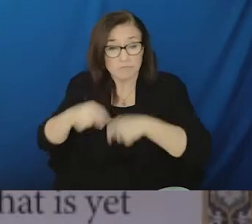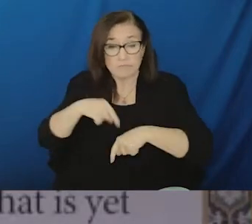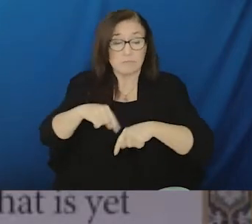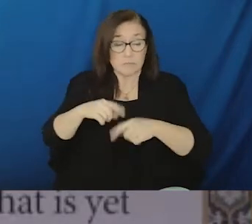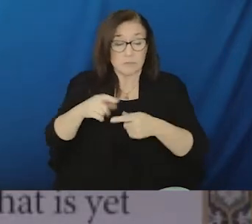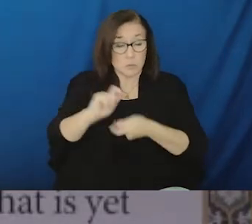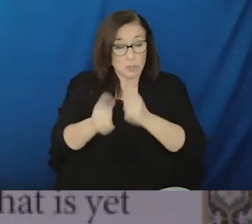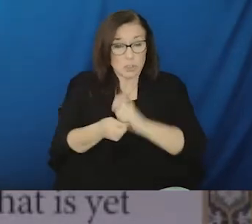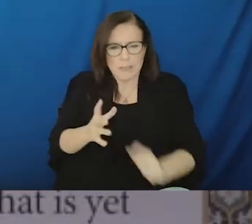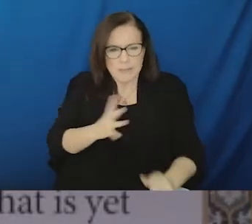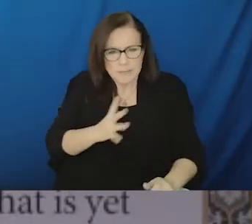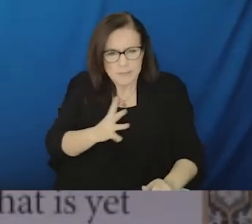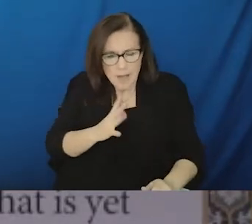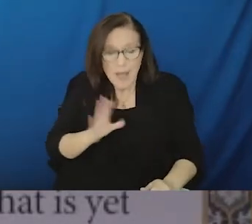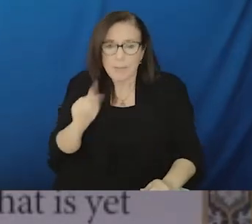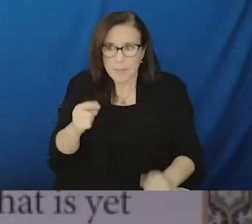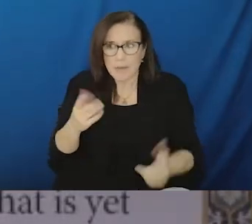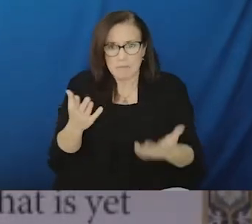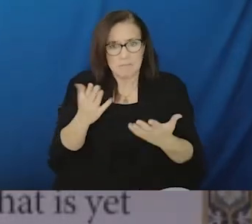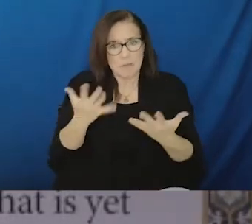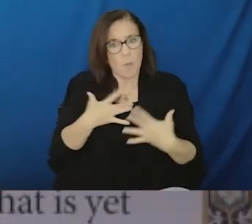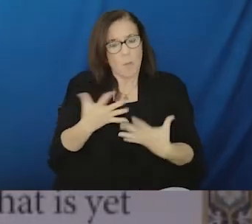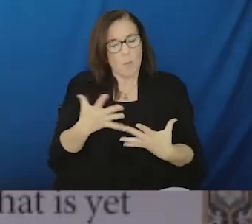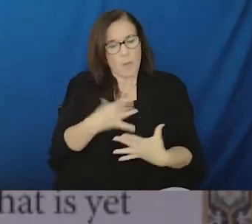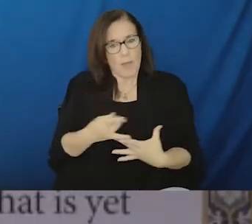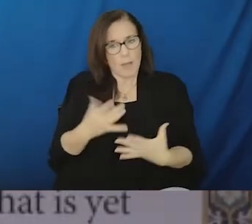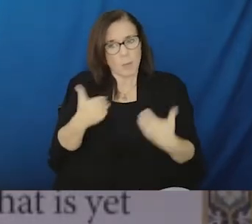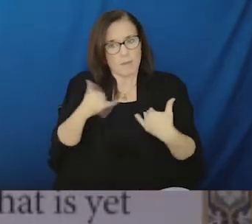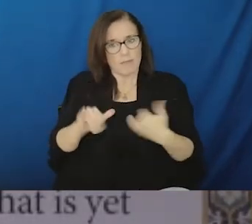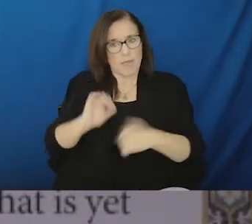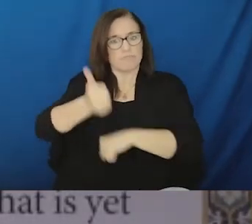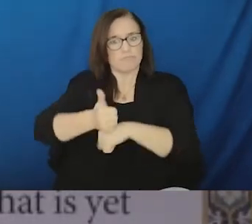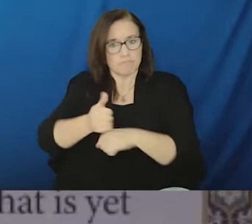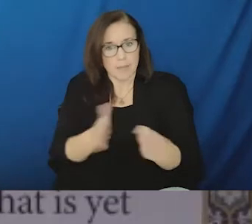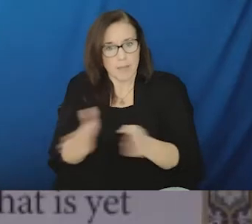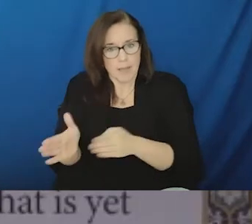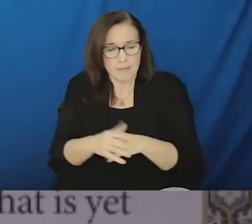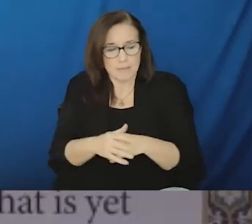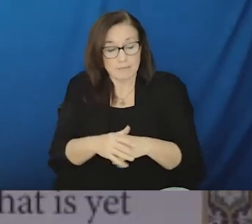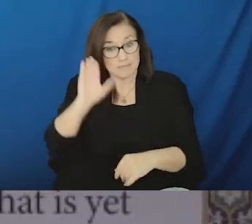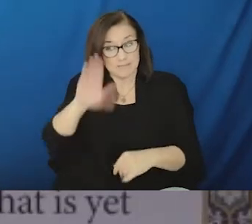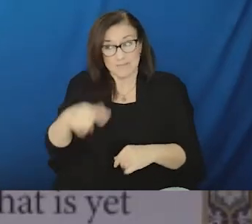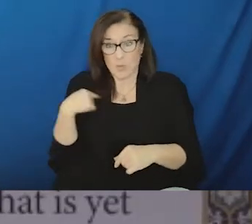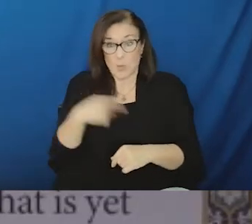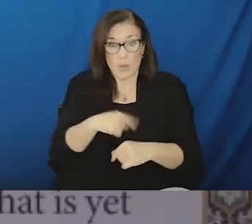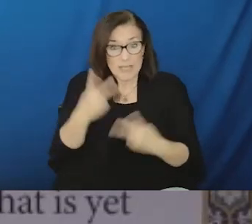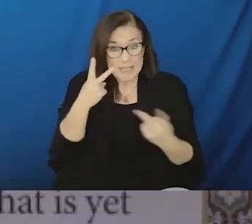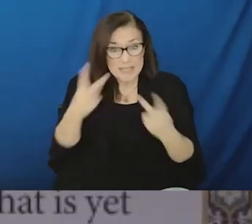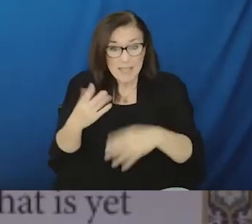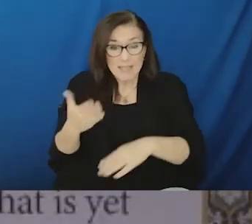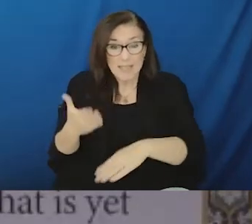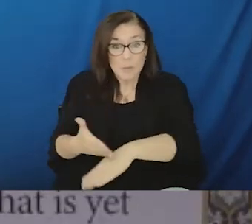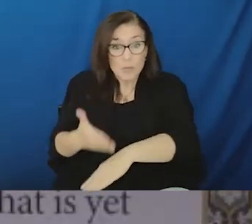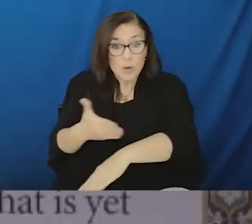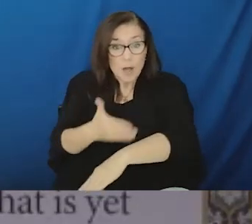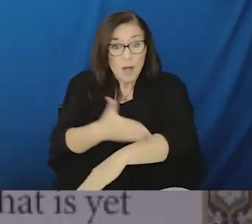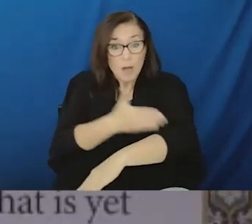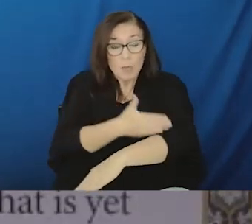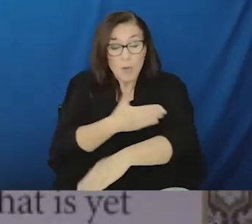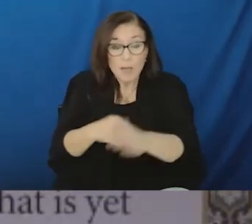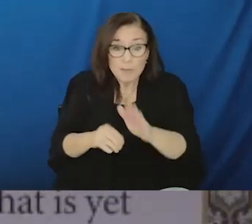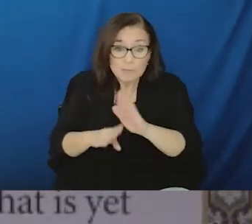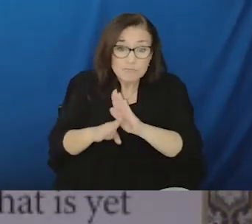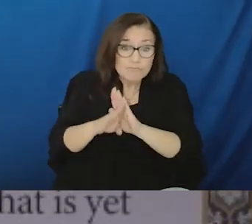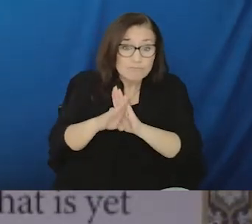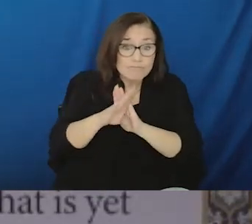be thinking about when you see the kind of progress that this county has made in a short amount of time,